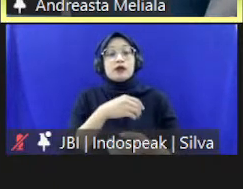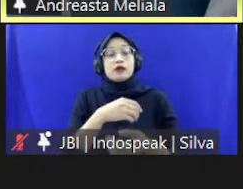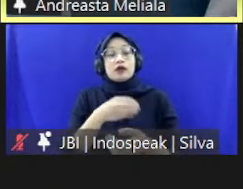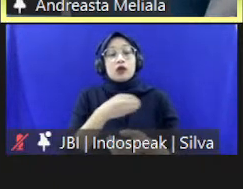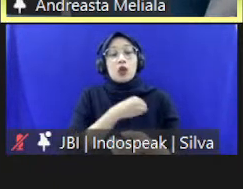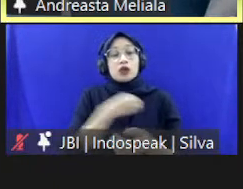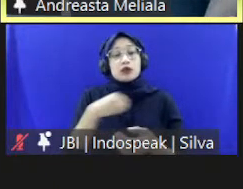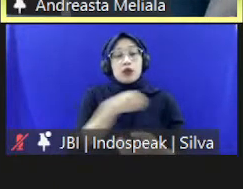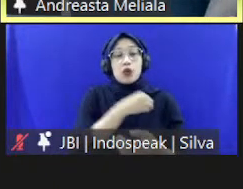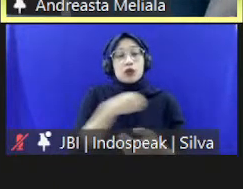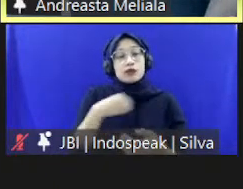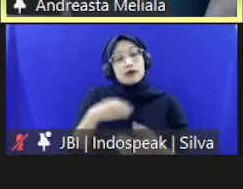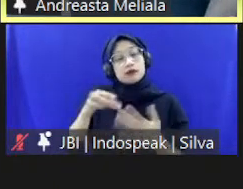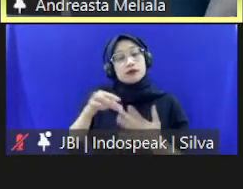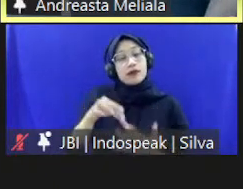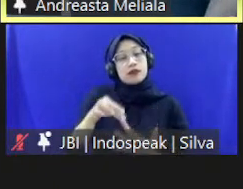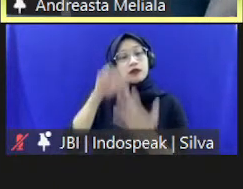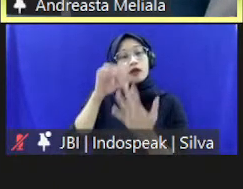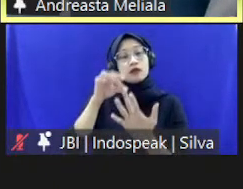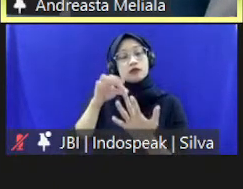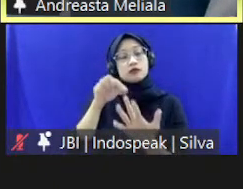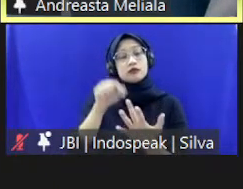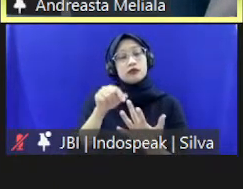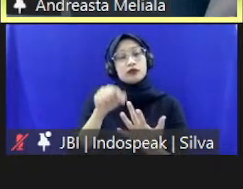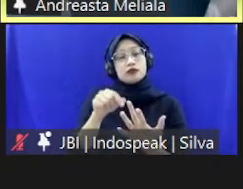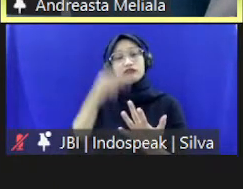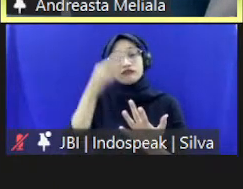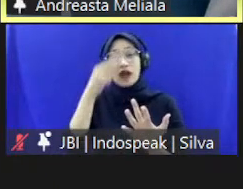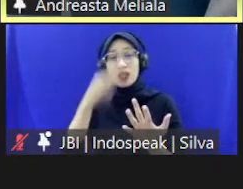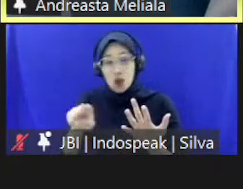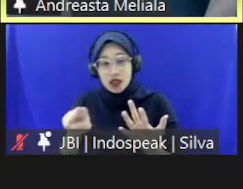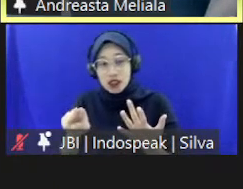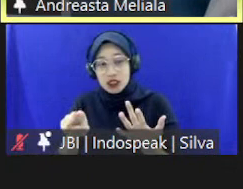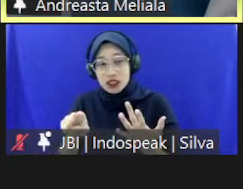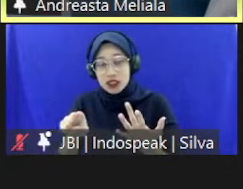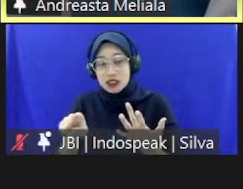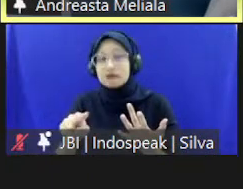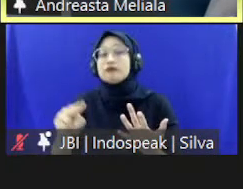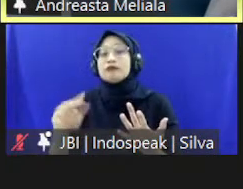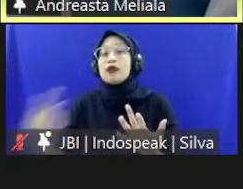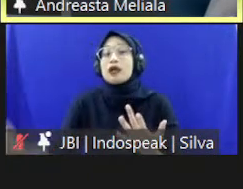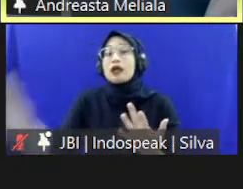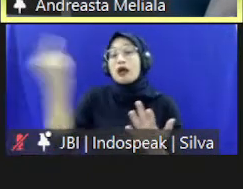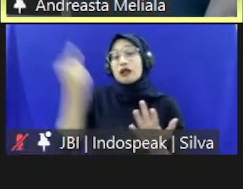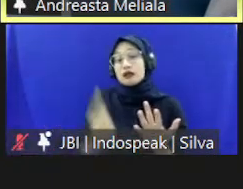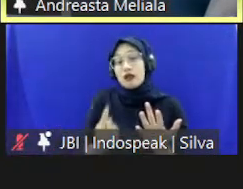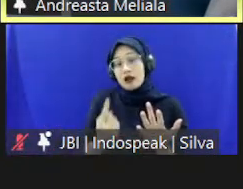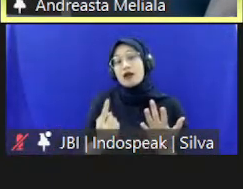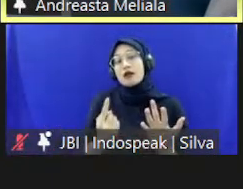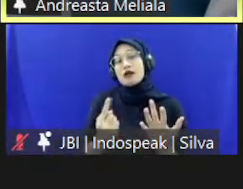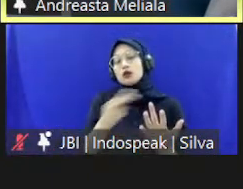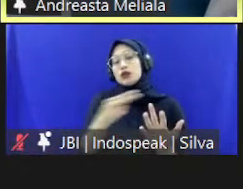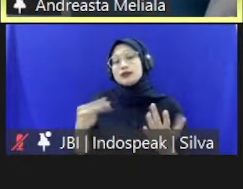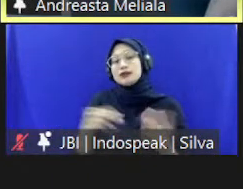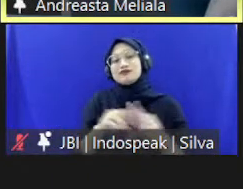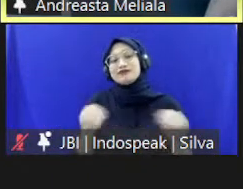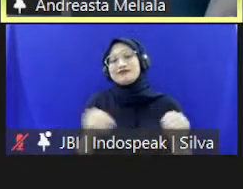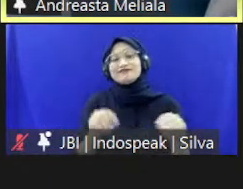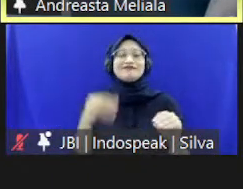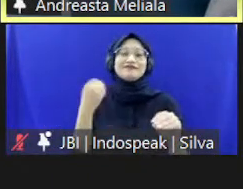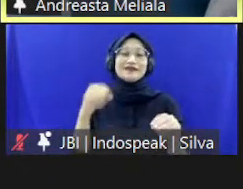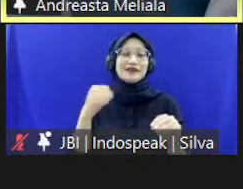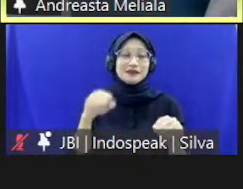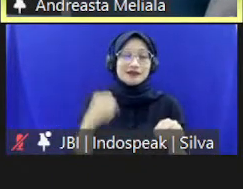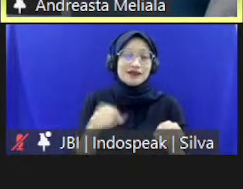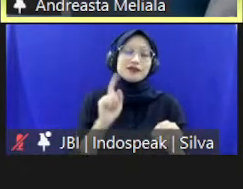impossible to work in Indonesia, because from the regulation of the government and also